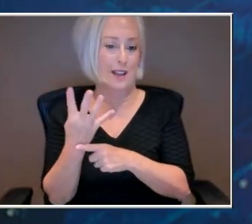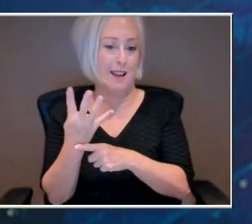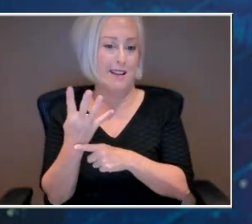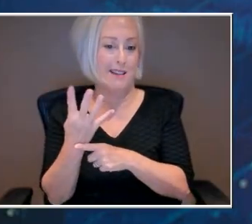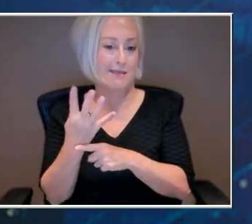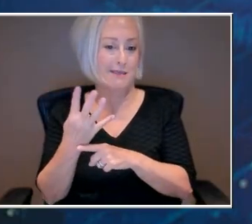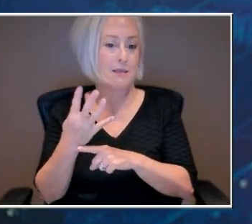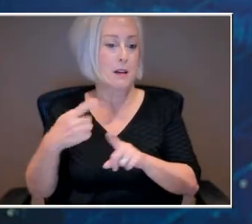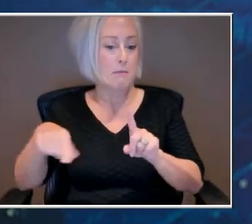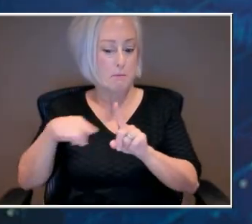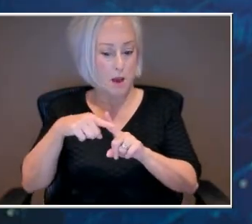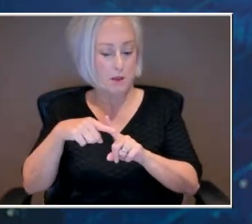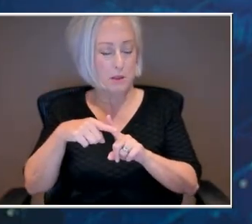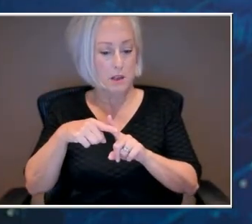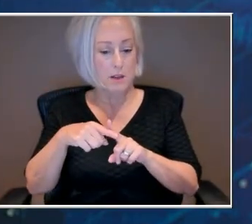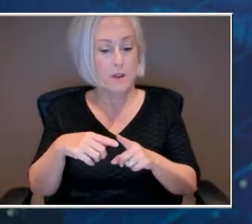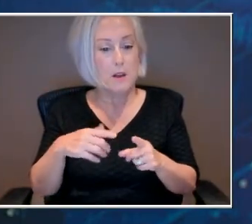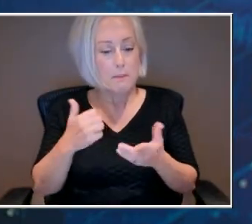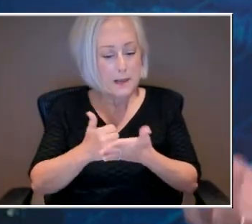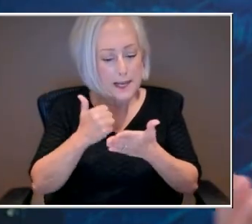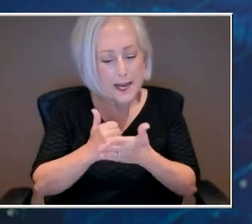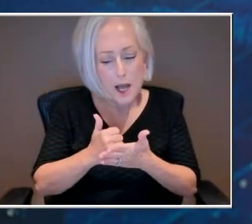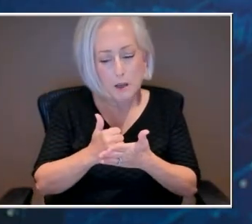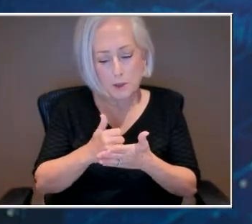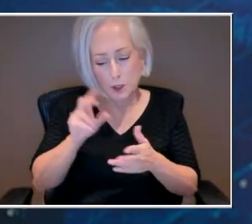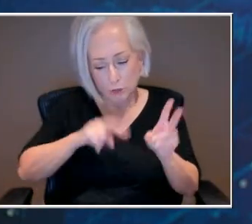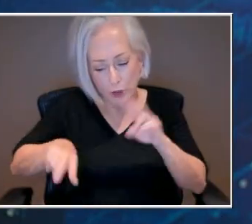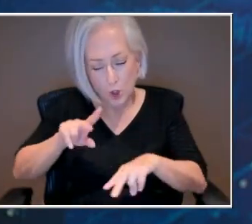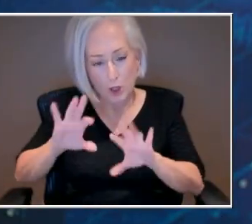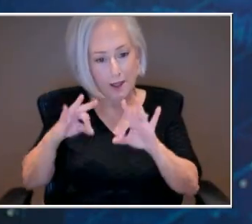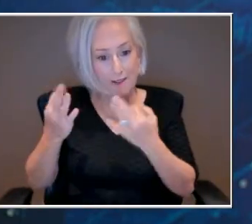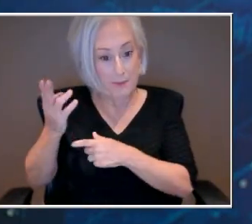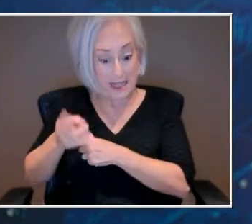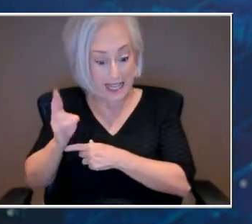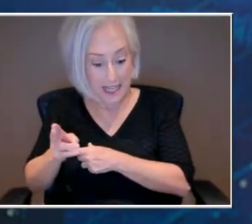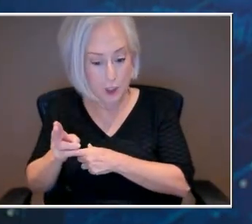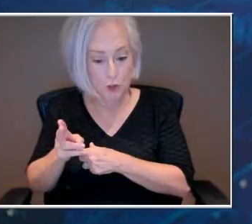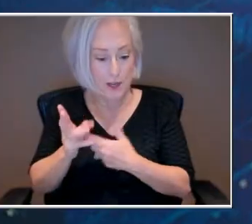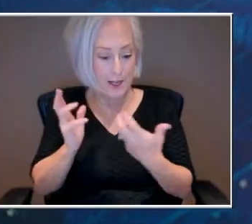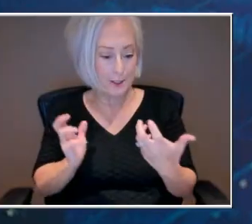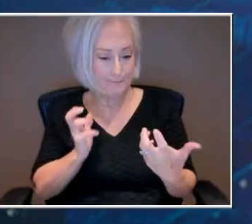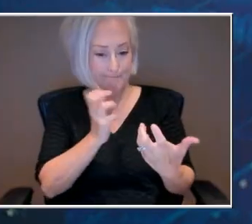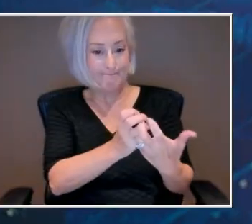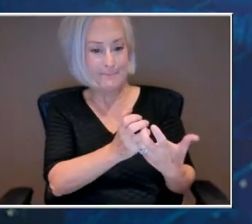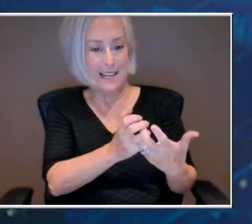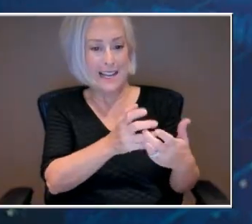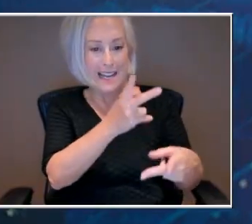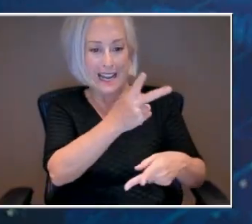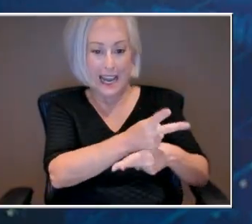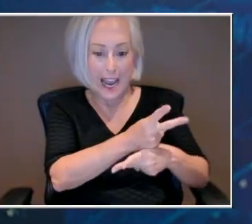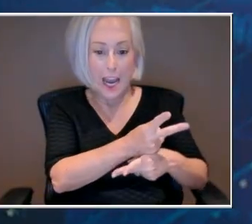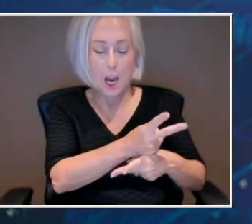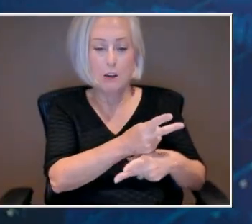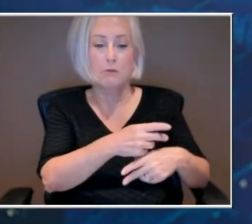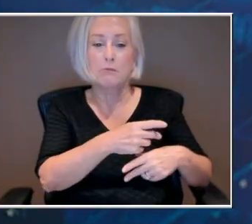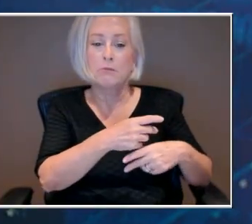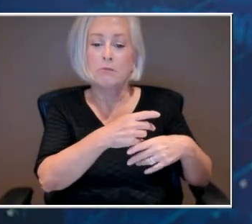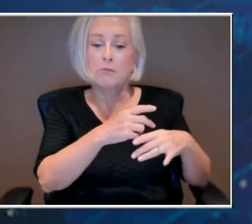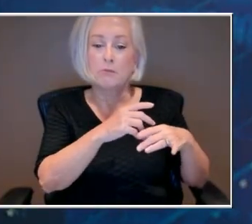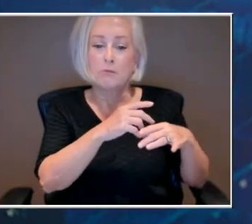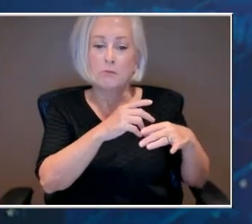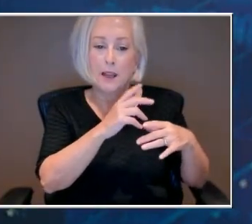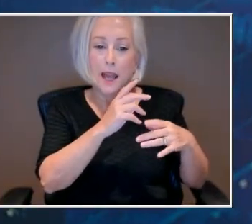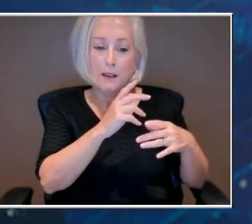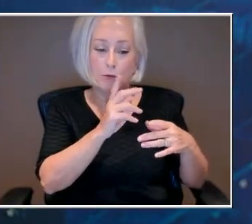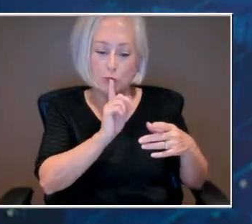to understand what a person needs to tailor the screening and the care to them and really try to personalize the best